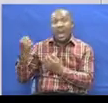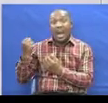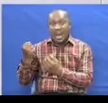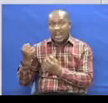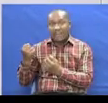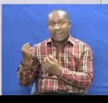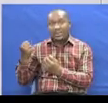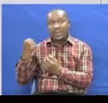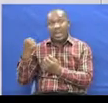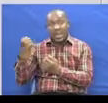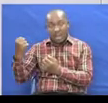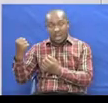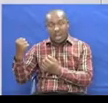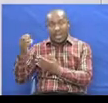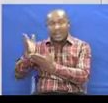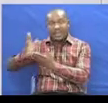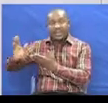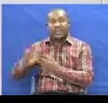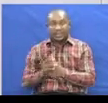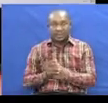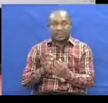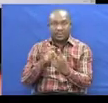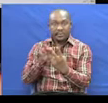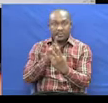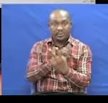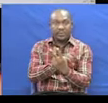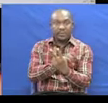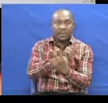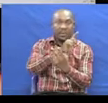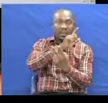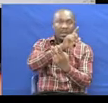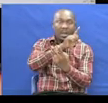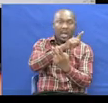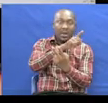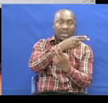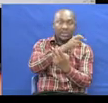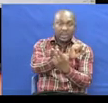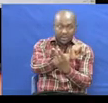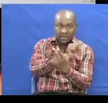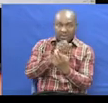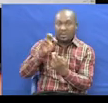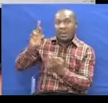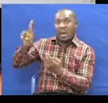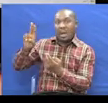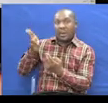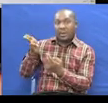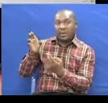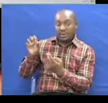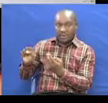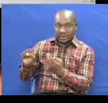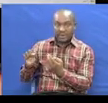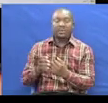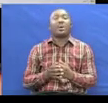are the sides of our equation. So this is the first characteristic. This